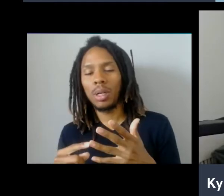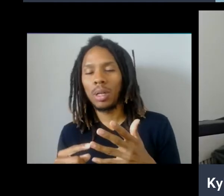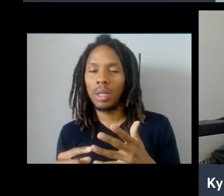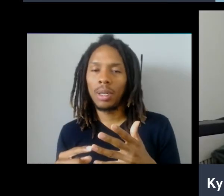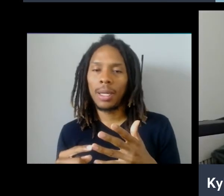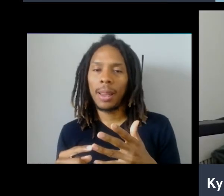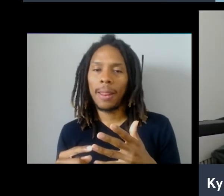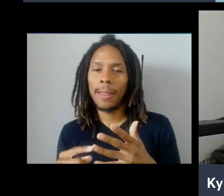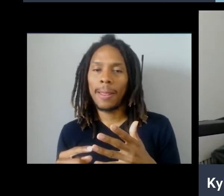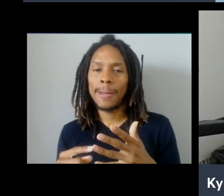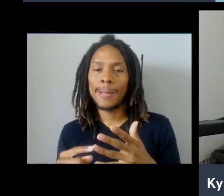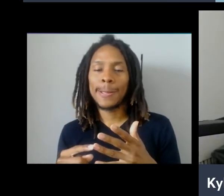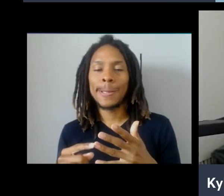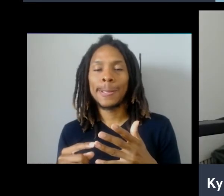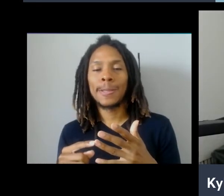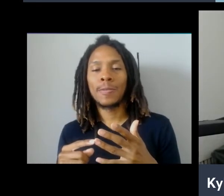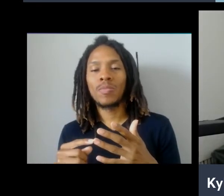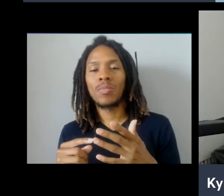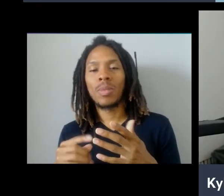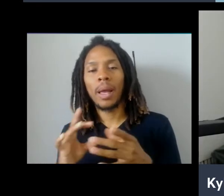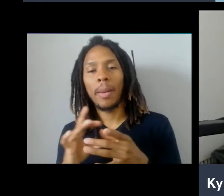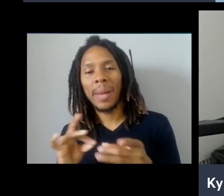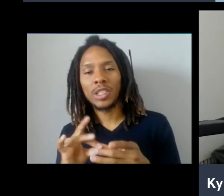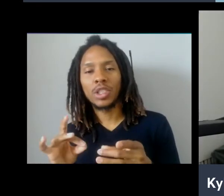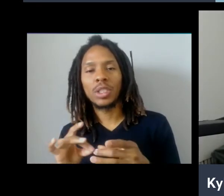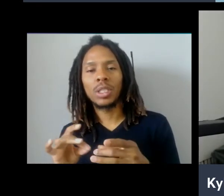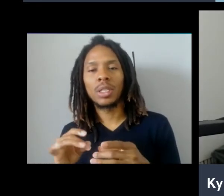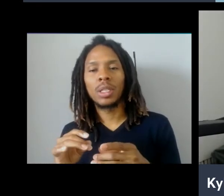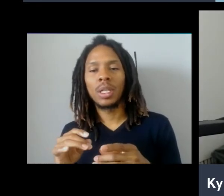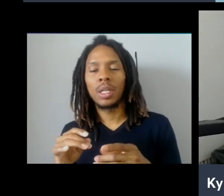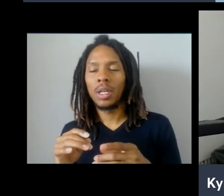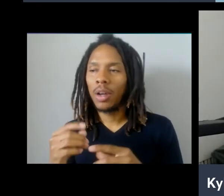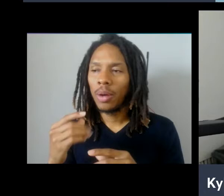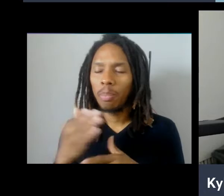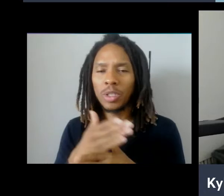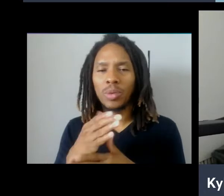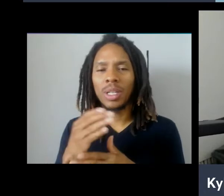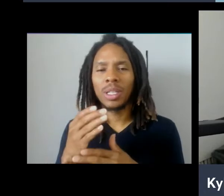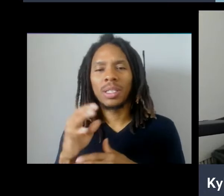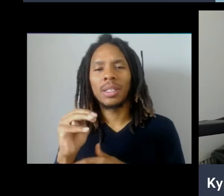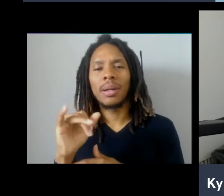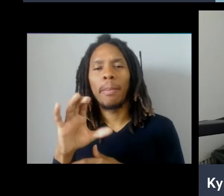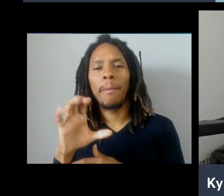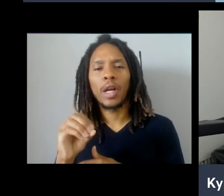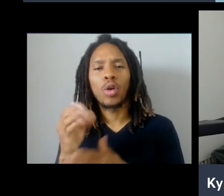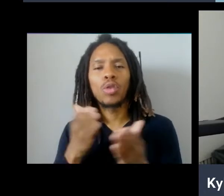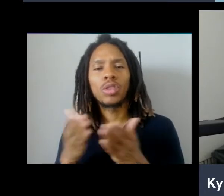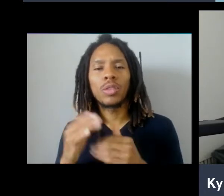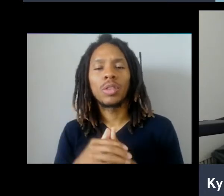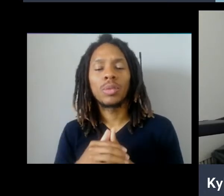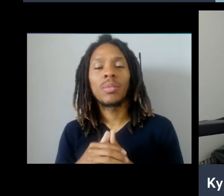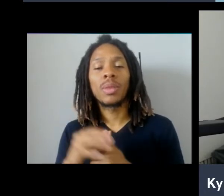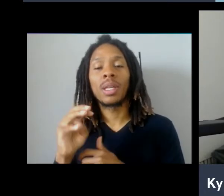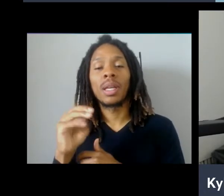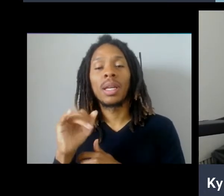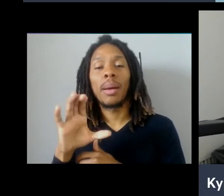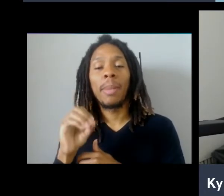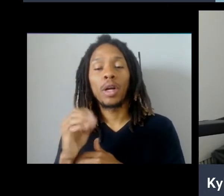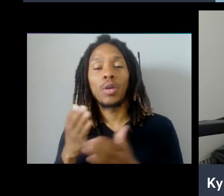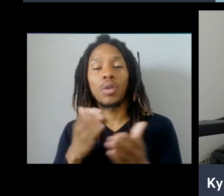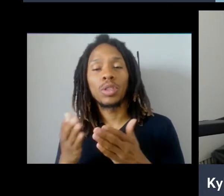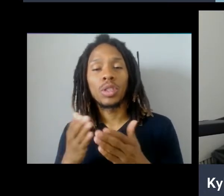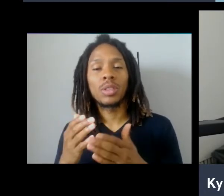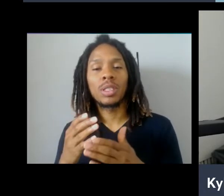as a messaging store or a message broker between microservices. So in the microservices world, microservices are talking to each other